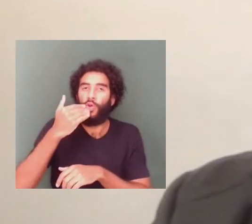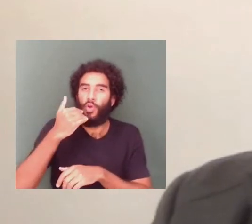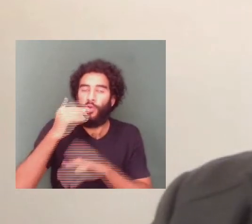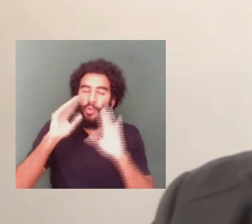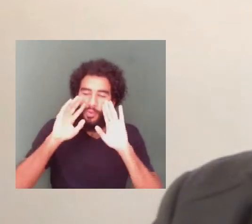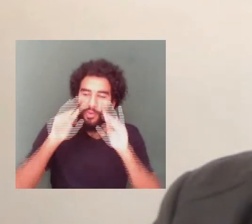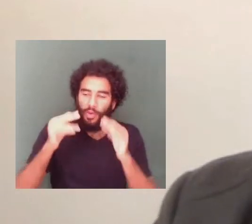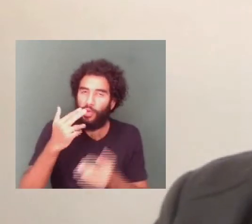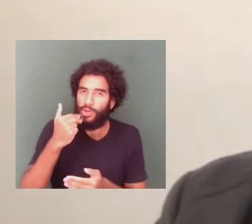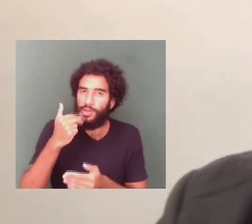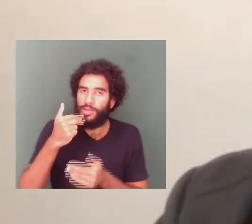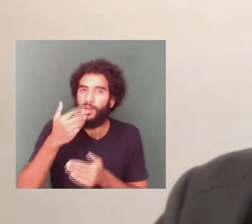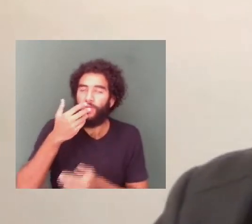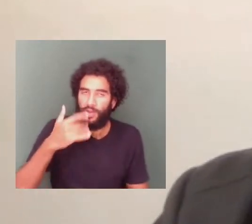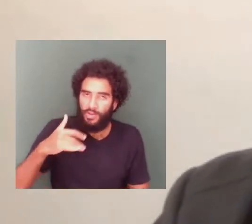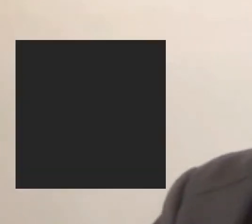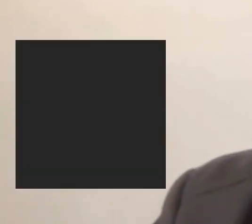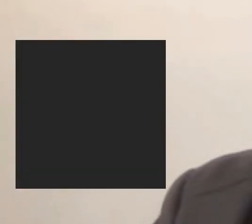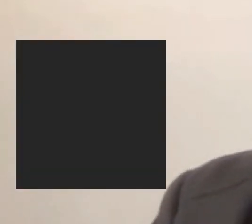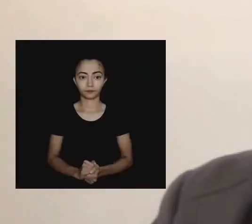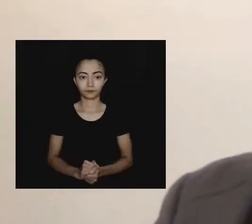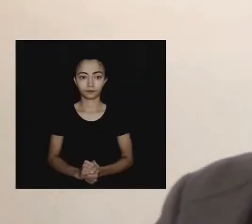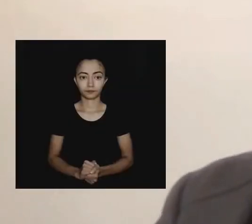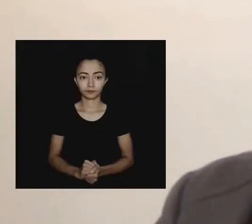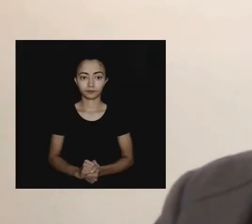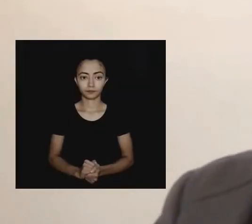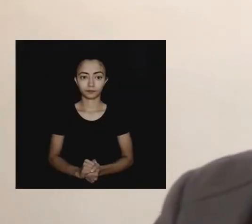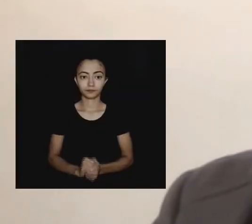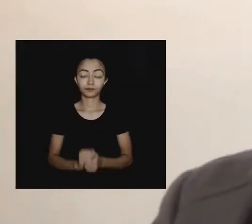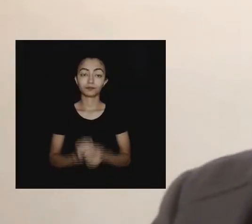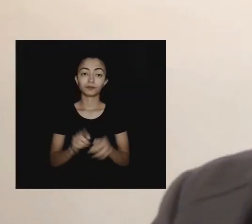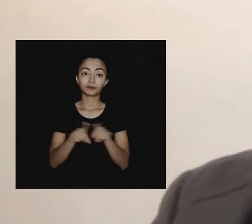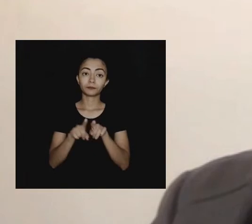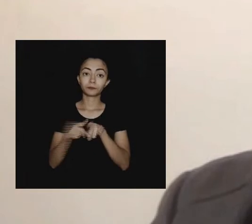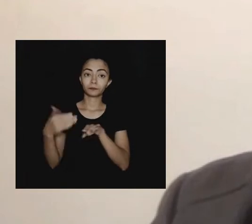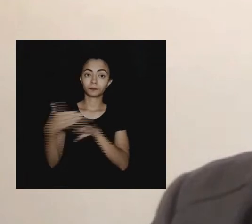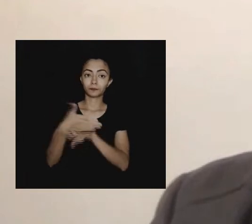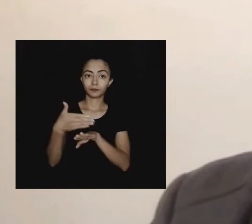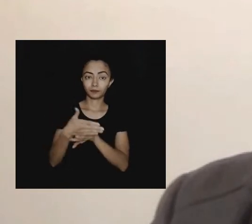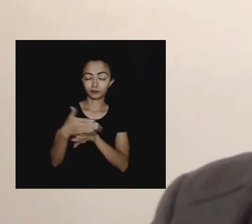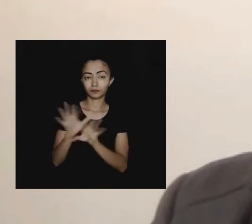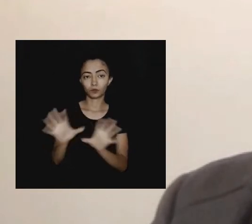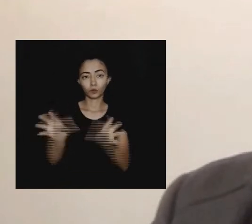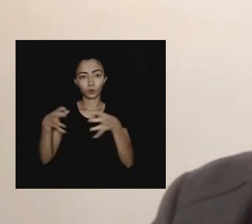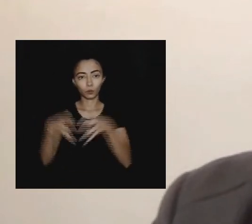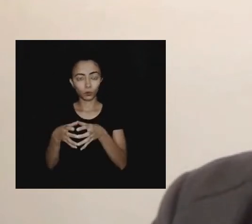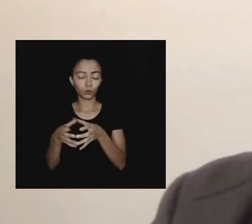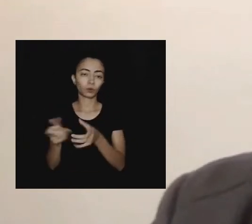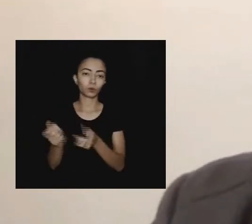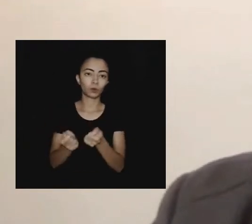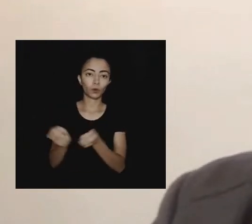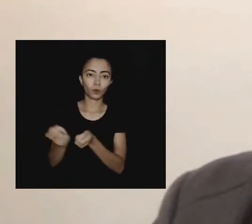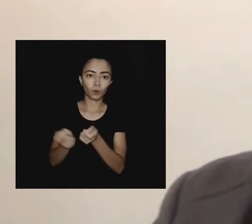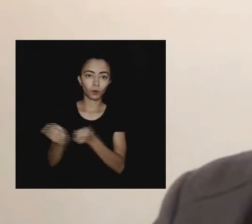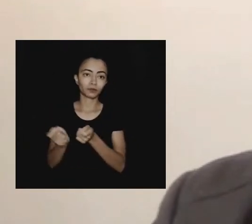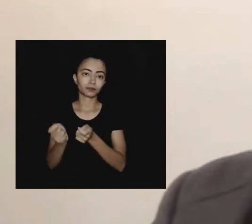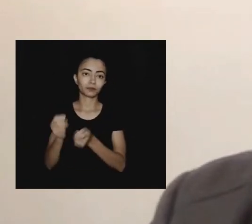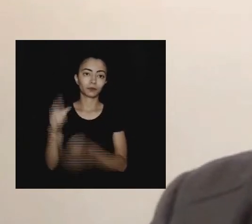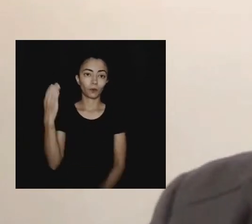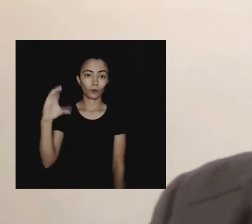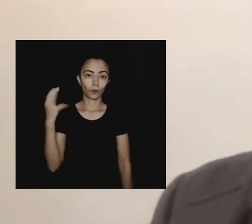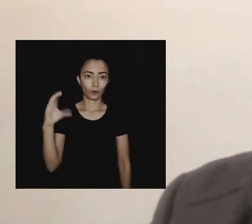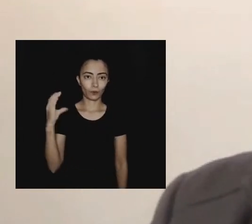University. He's also a researcher of Educar Consumers and also a member of